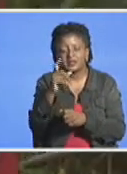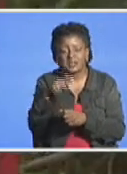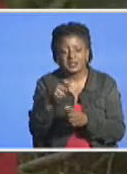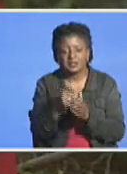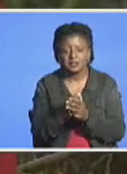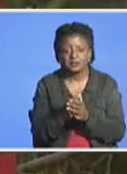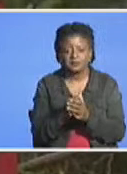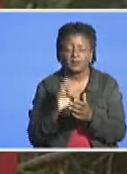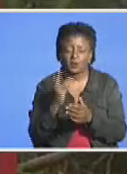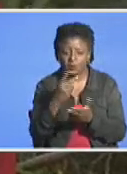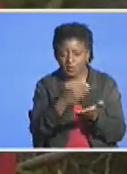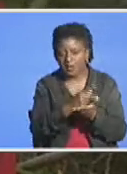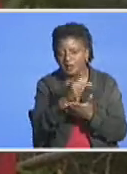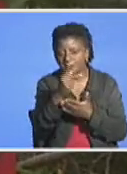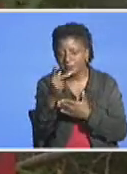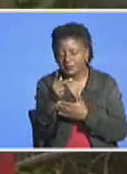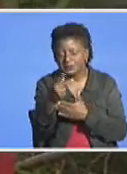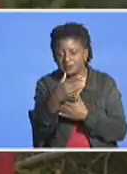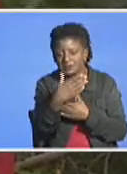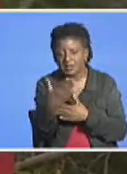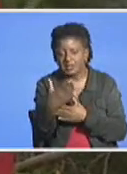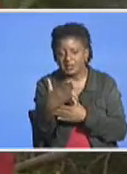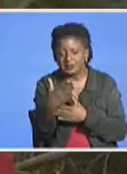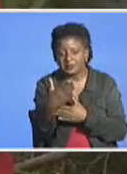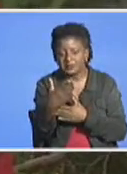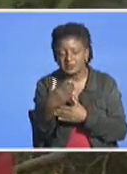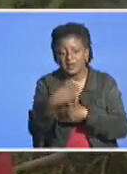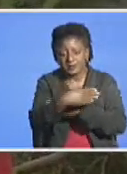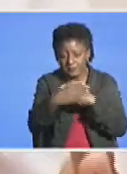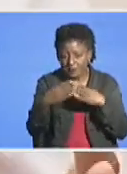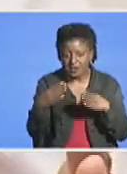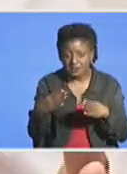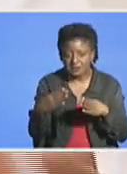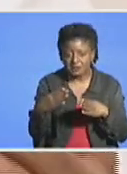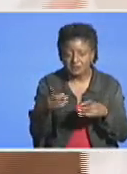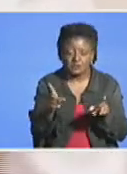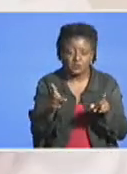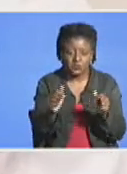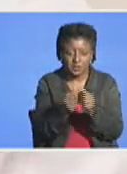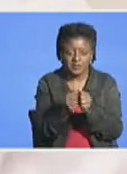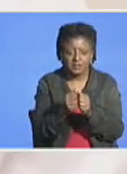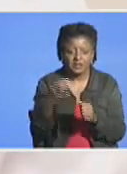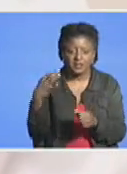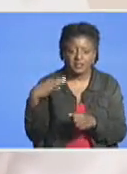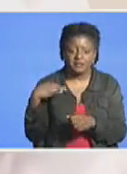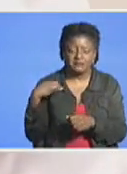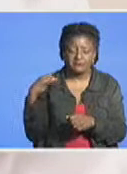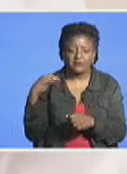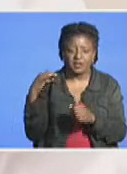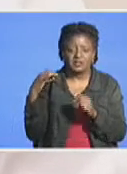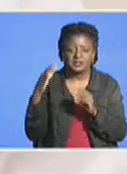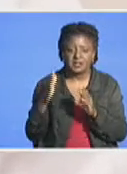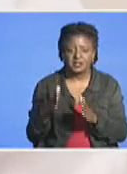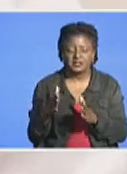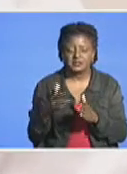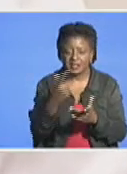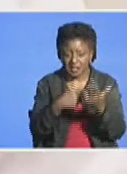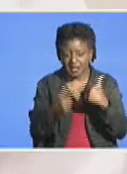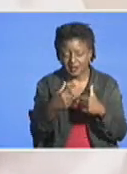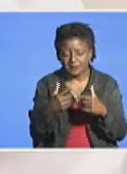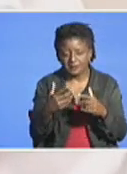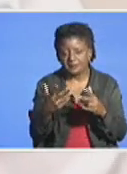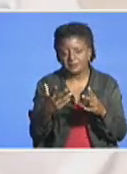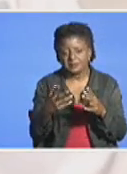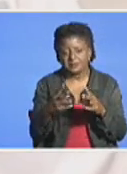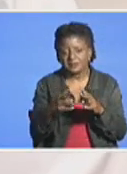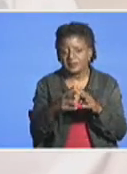purchase items, pack boxes, along with volunteers. Volunteers come and they're very gracious, especially in